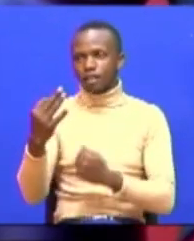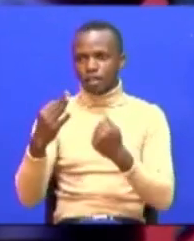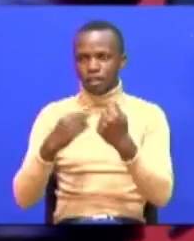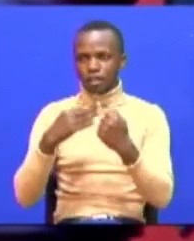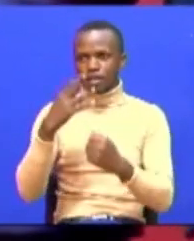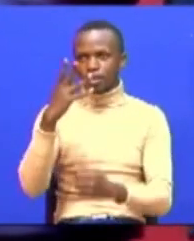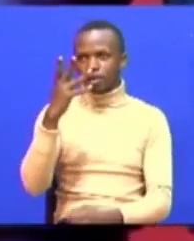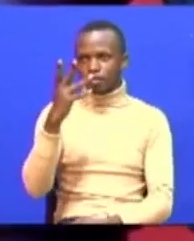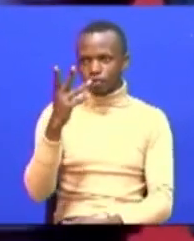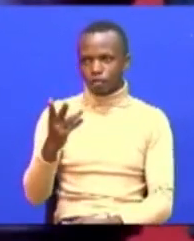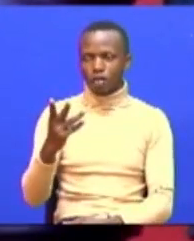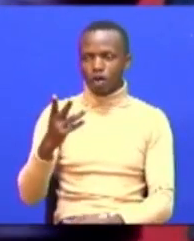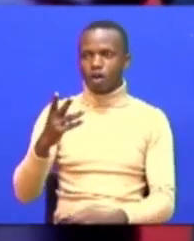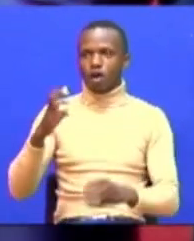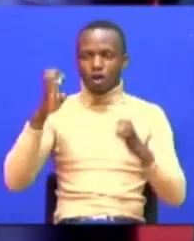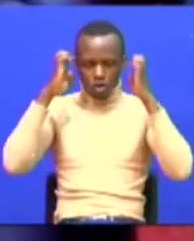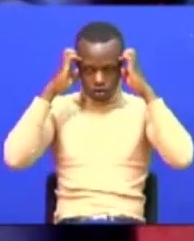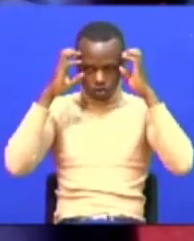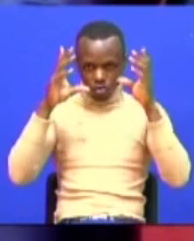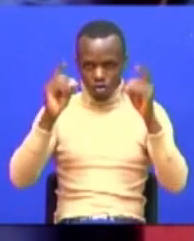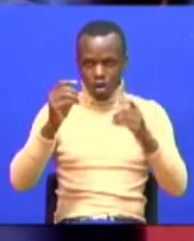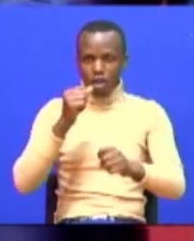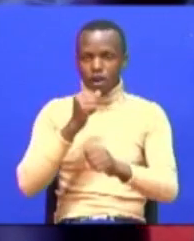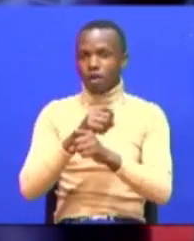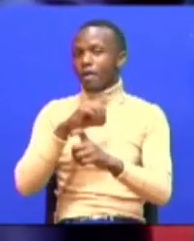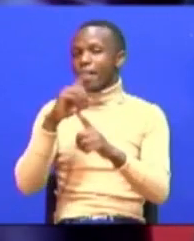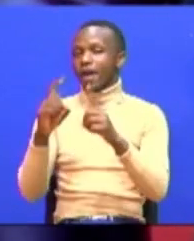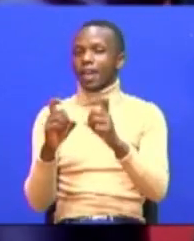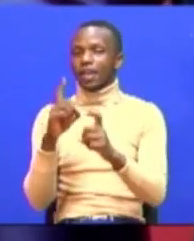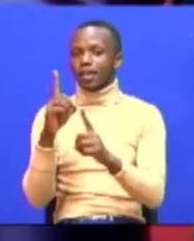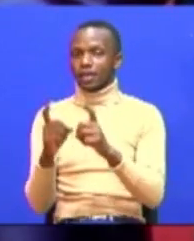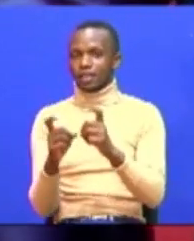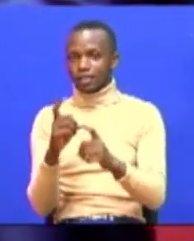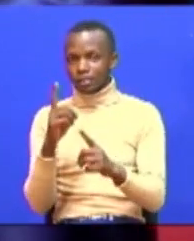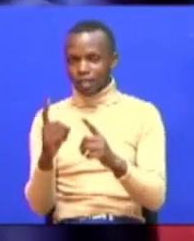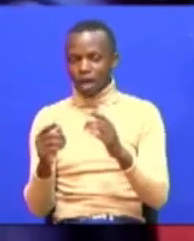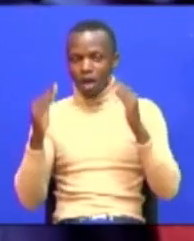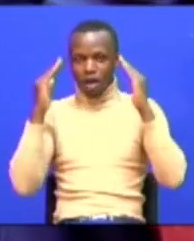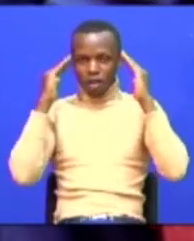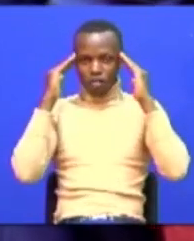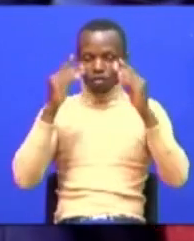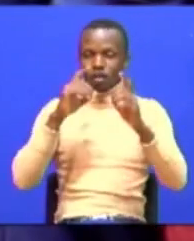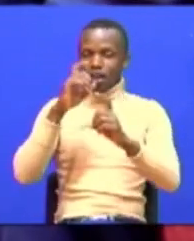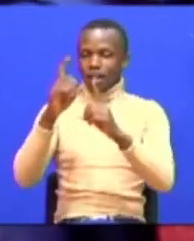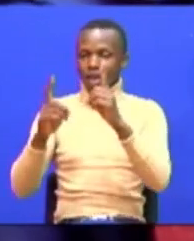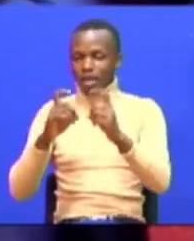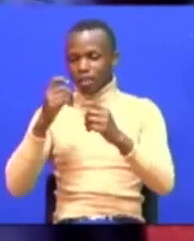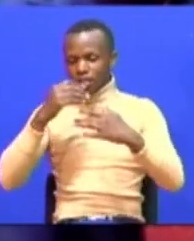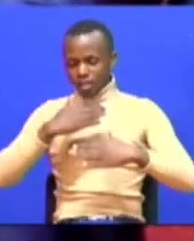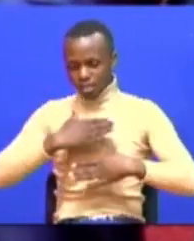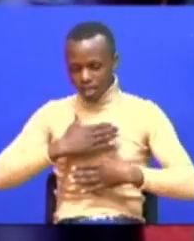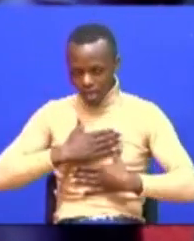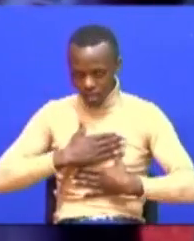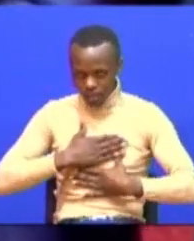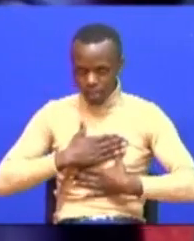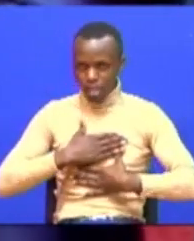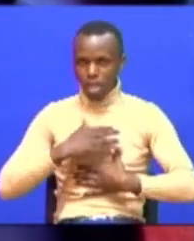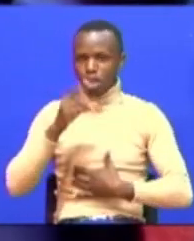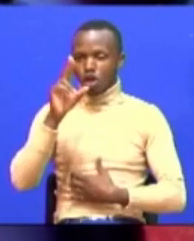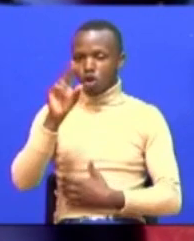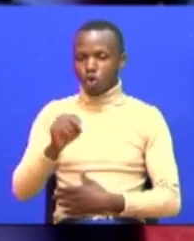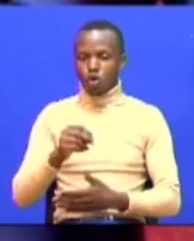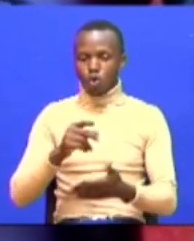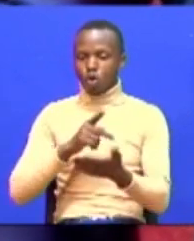1,282,504 pupils doing that particular exam. The purpose of that exam, Your Excellency, is not for